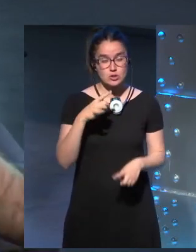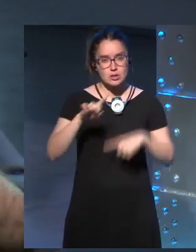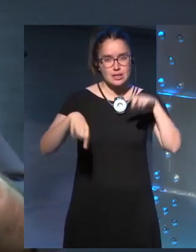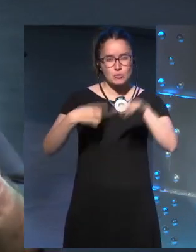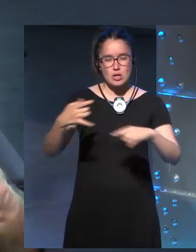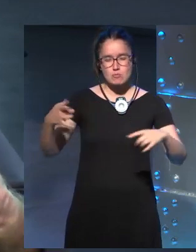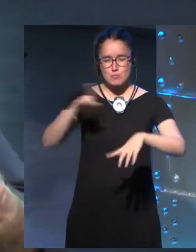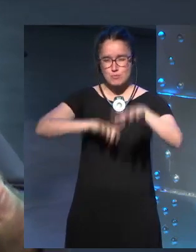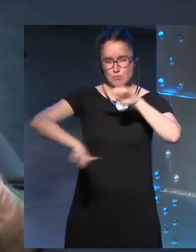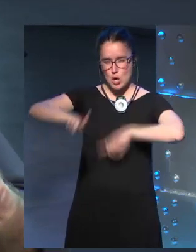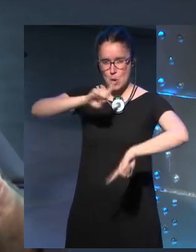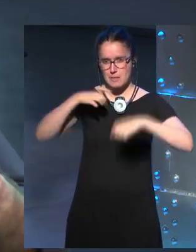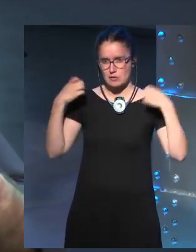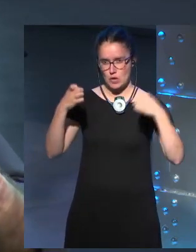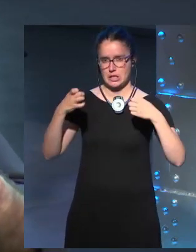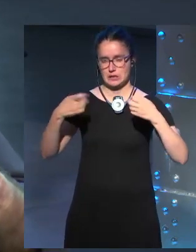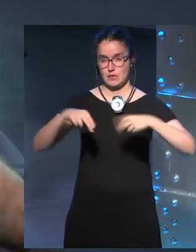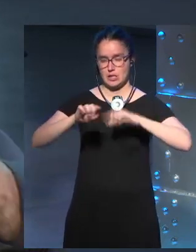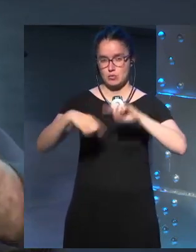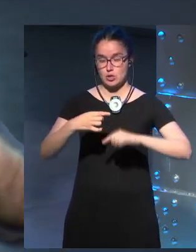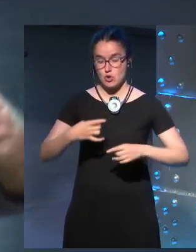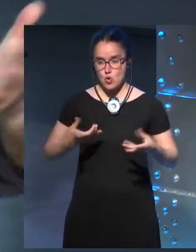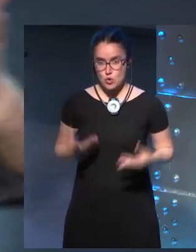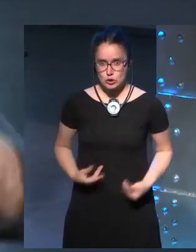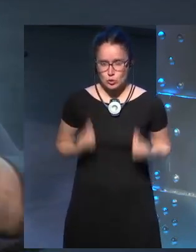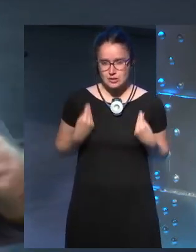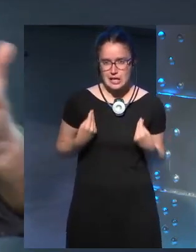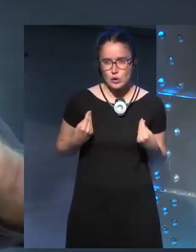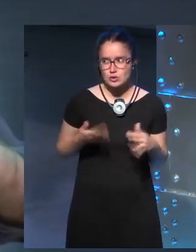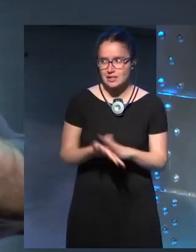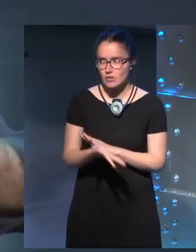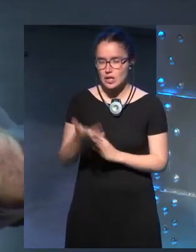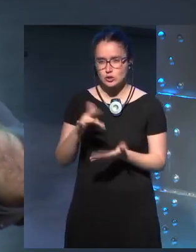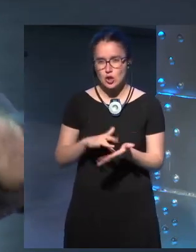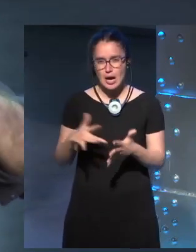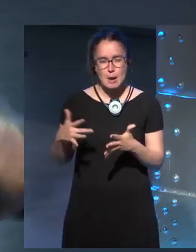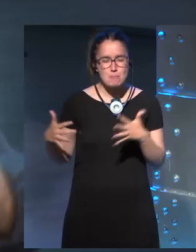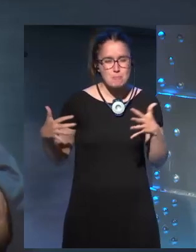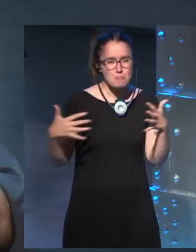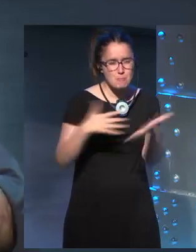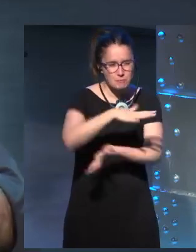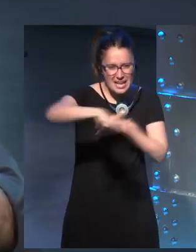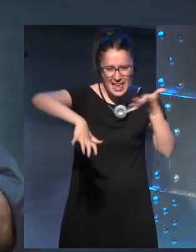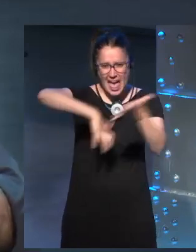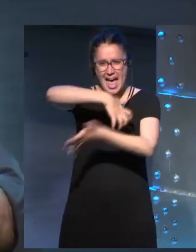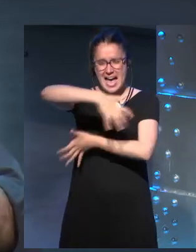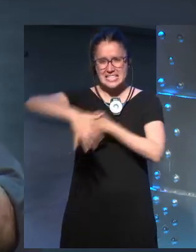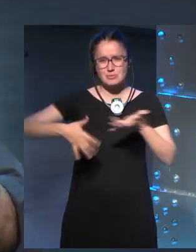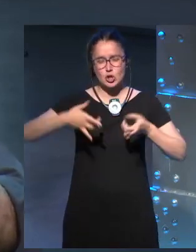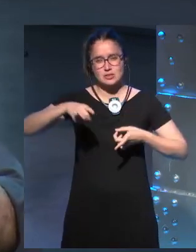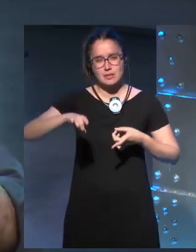being physically scared, right? There were fights, but also incredibly